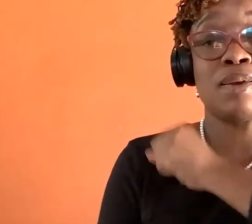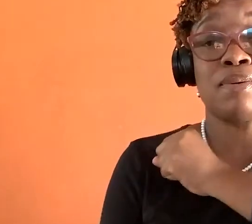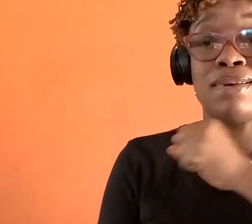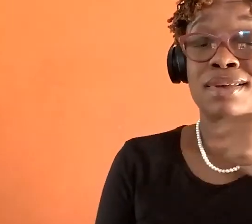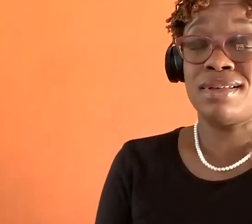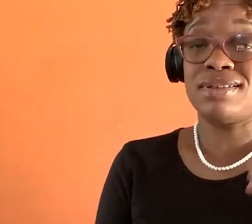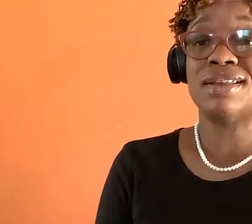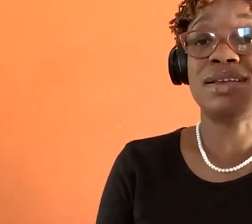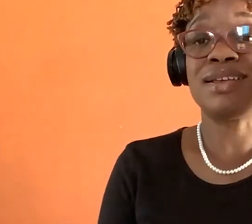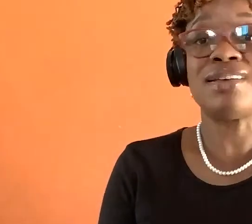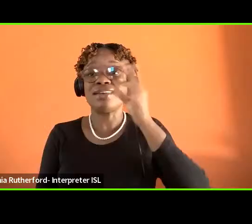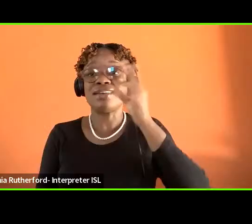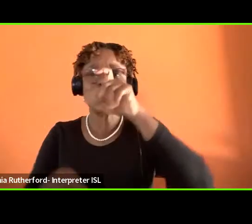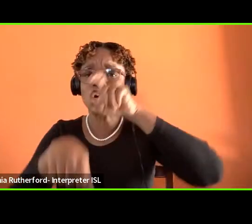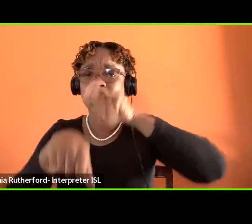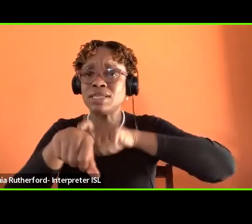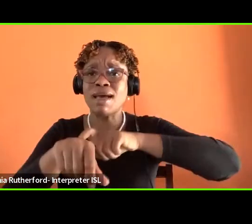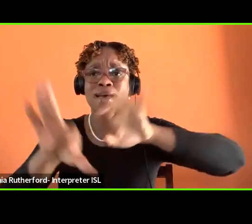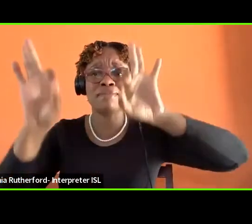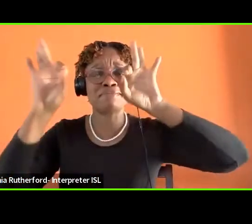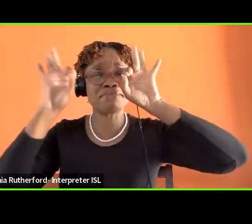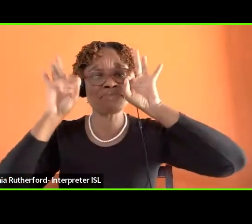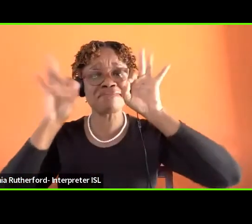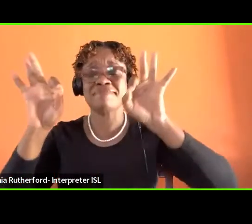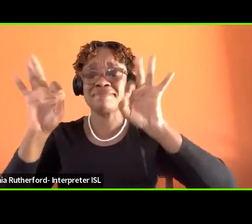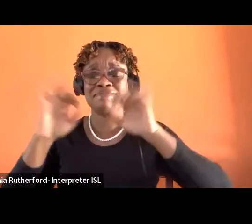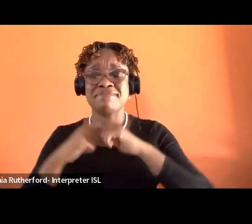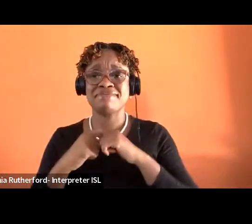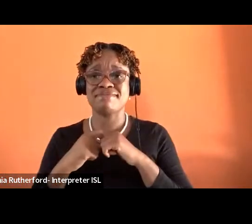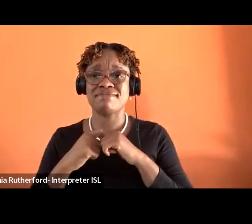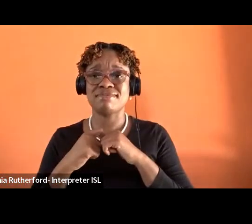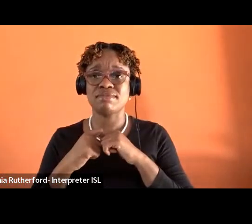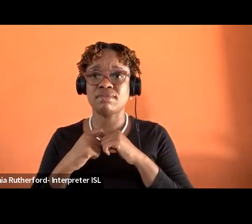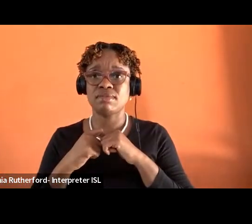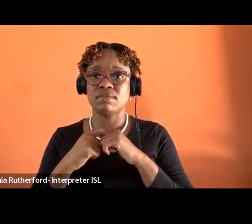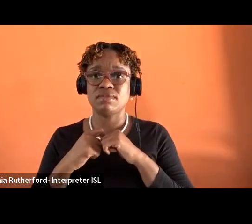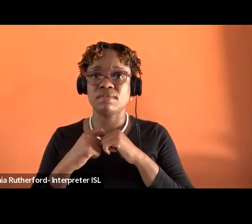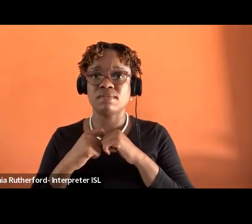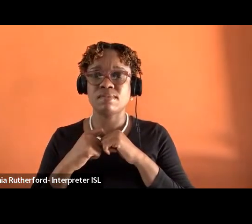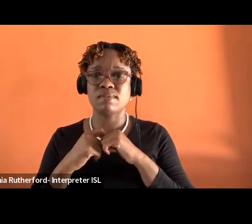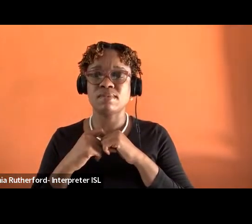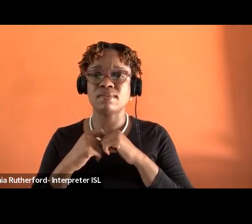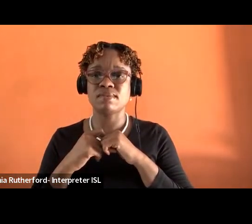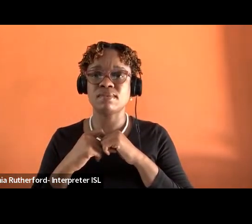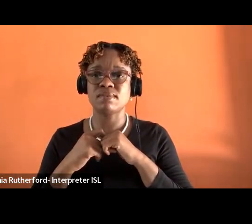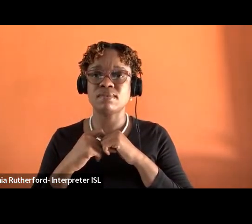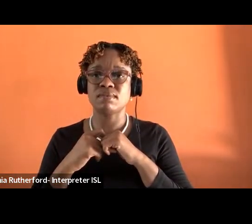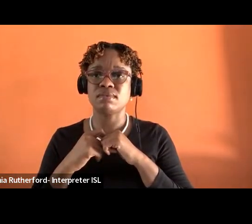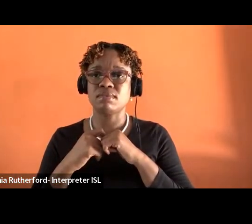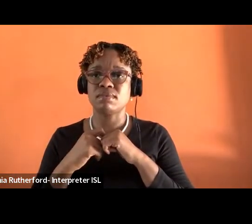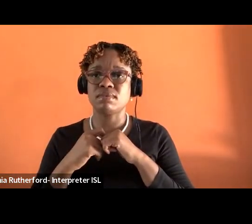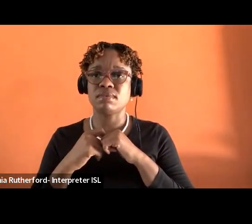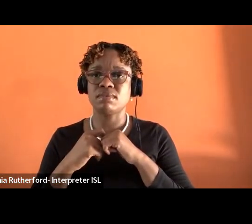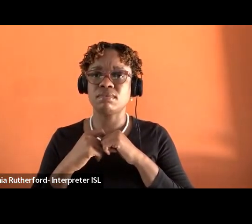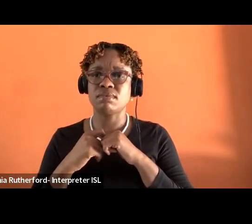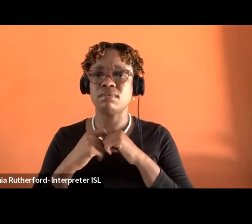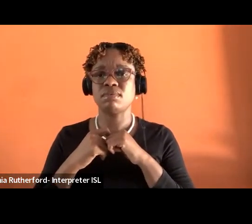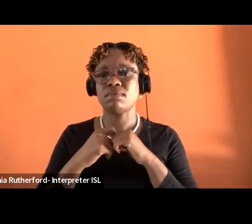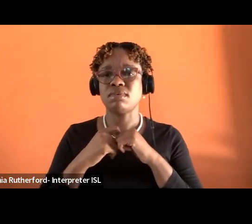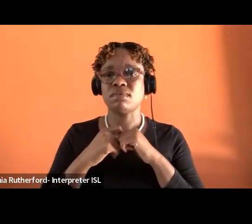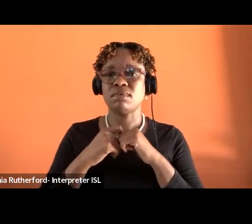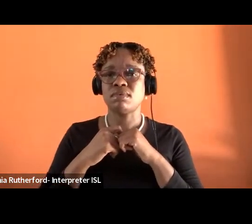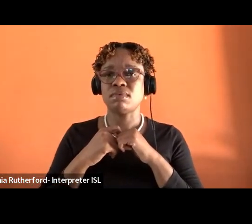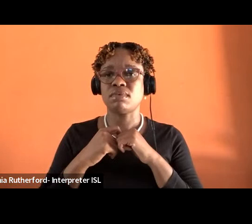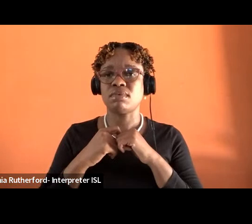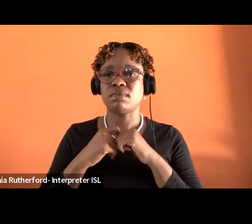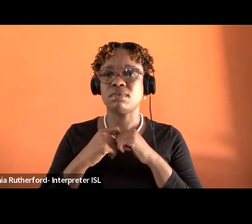of timekeepers. You did very well. And you focused on, you continued. And as a matter of fact, I